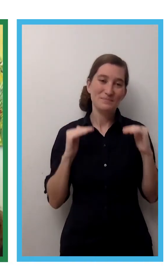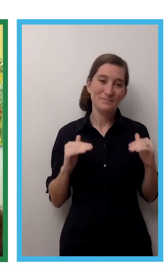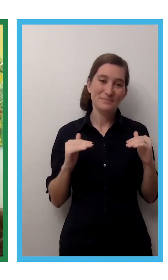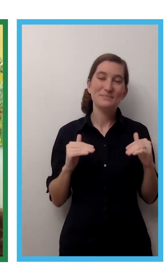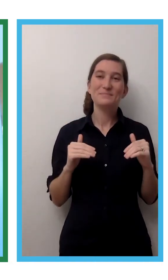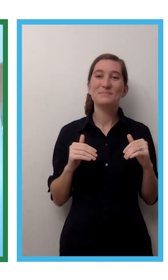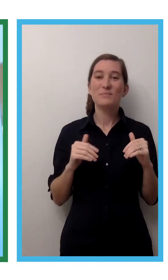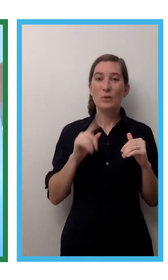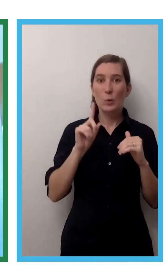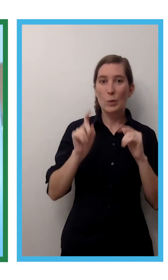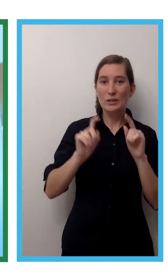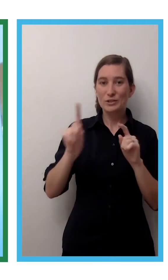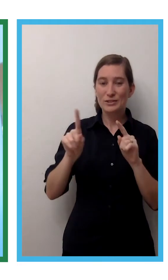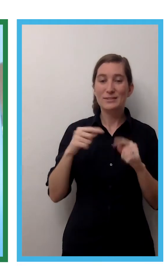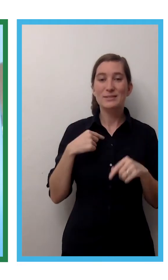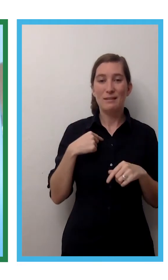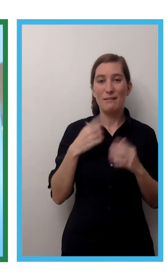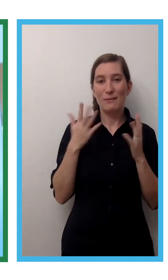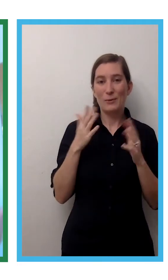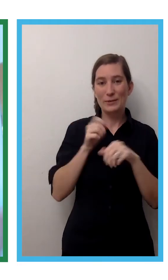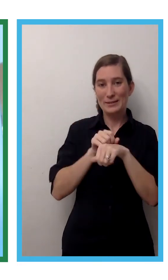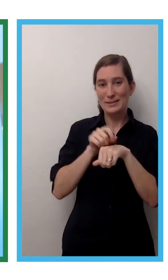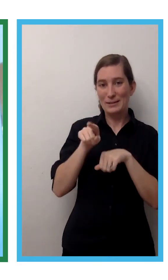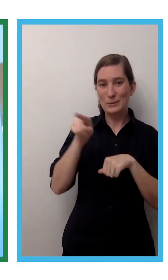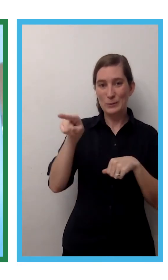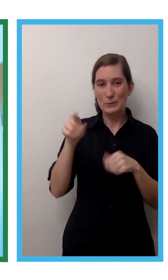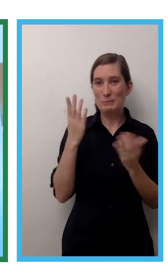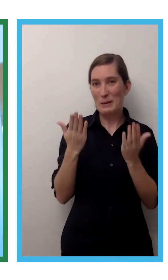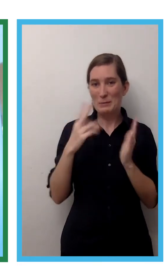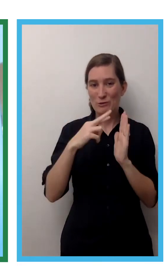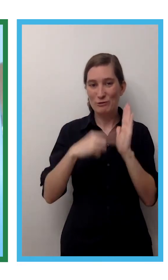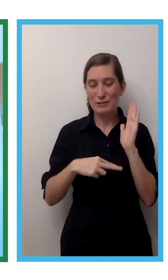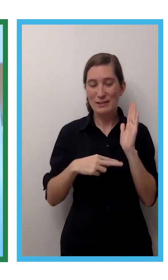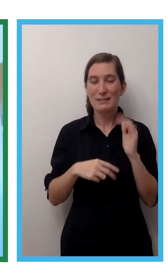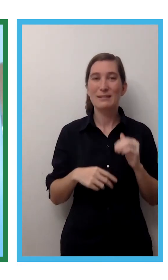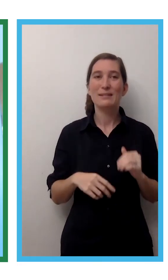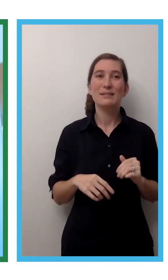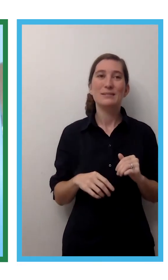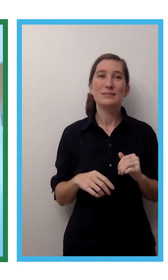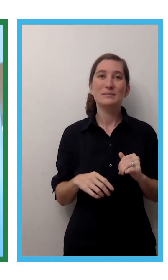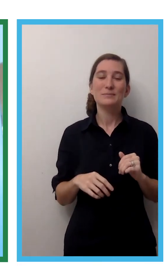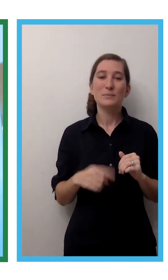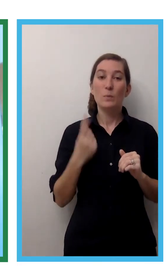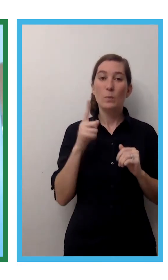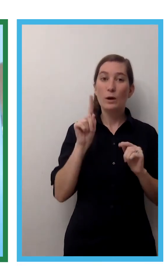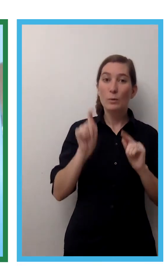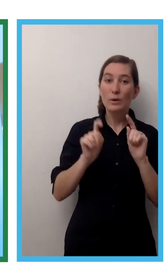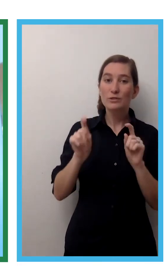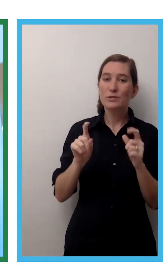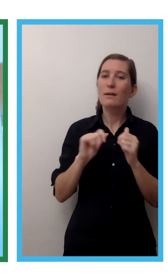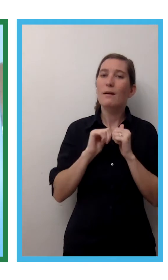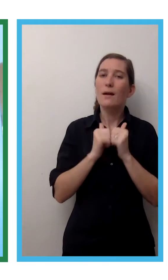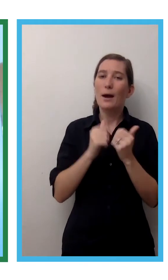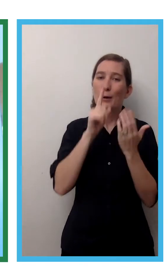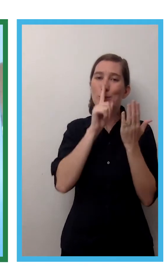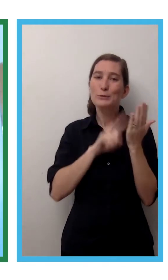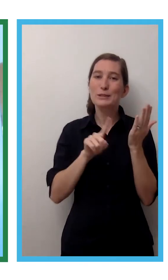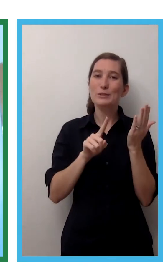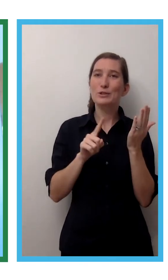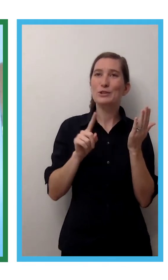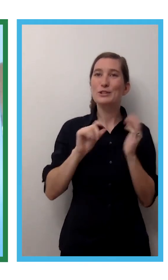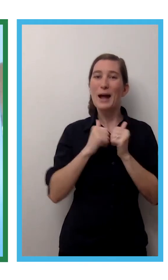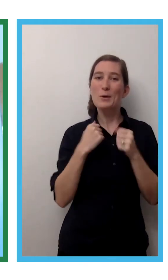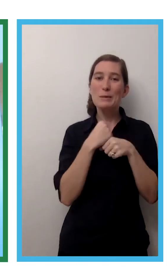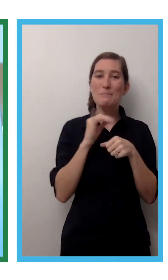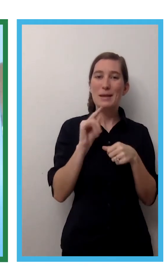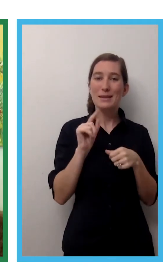you that probably made you giggle, I'm not sure, but the question about how do we make research sexy? How do we have people sort of not look at it like, oh my